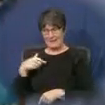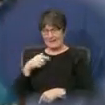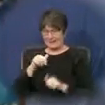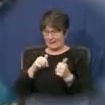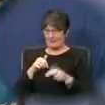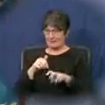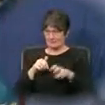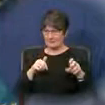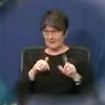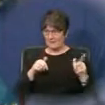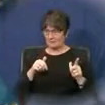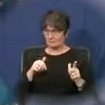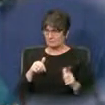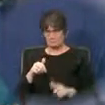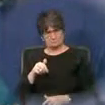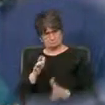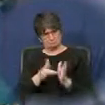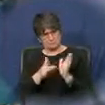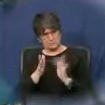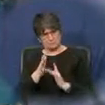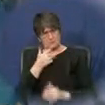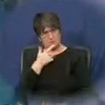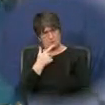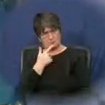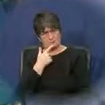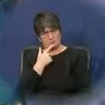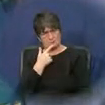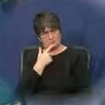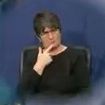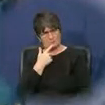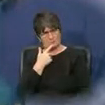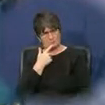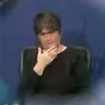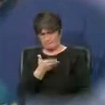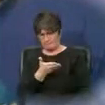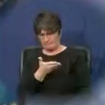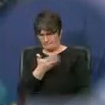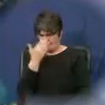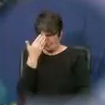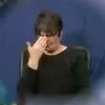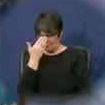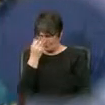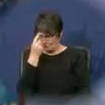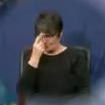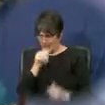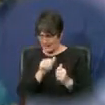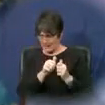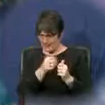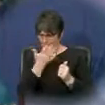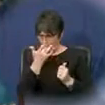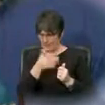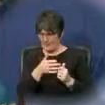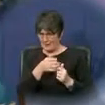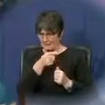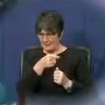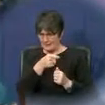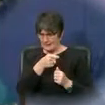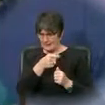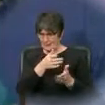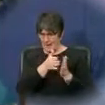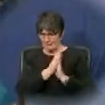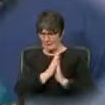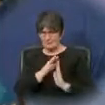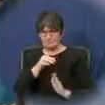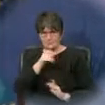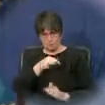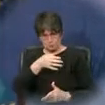left." Jesus said to them, "You do not know what you are asking. Can you drink the cup that I drink, or